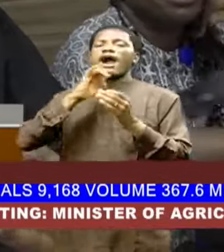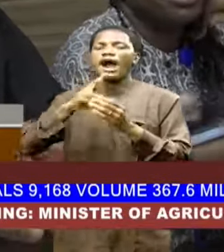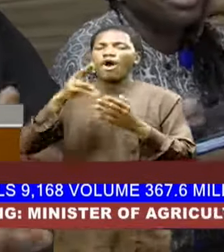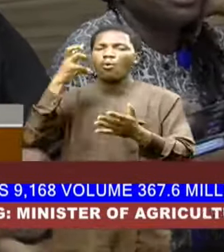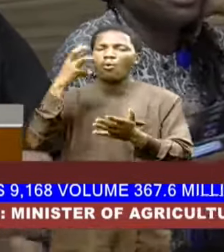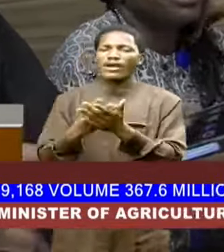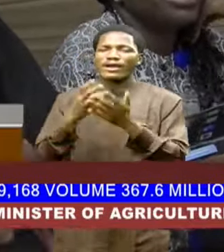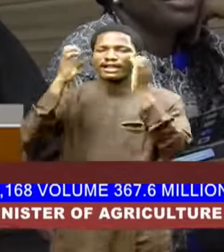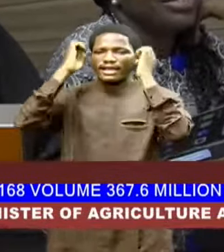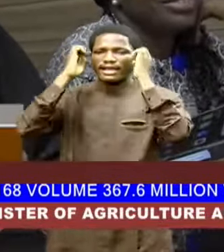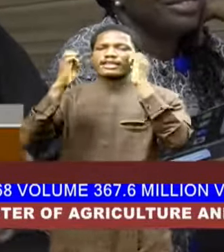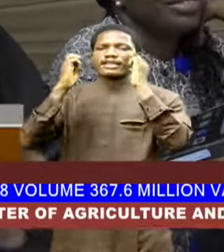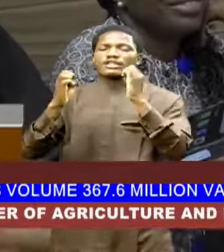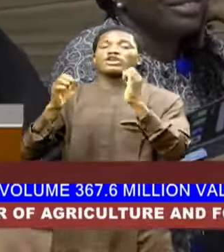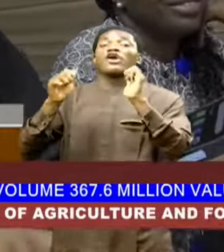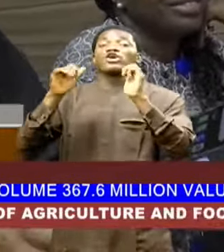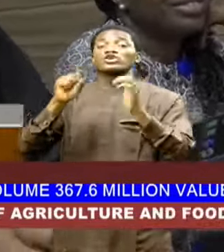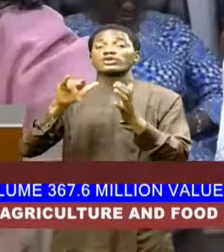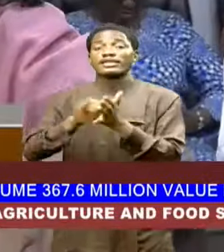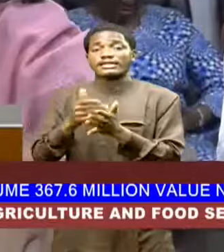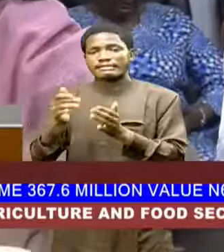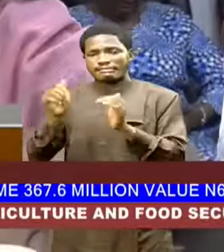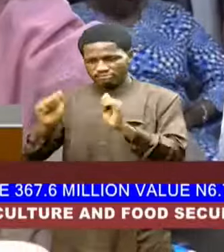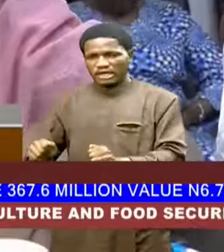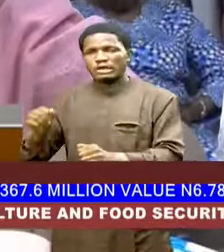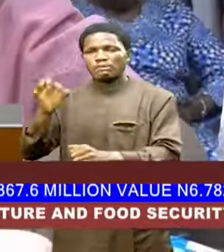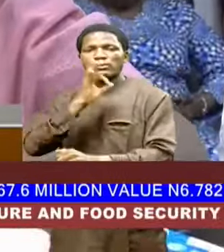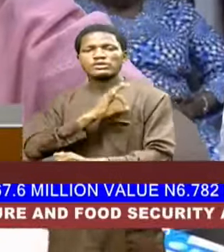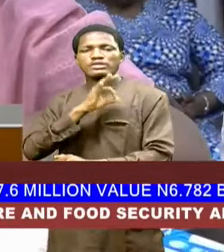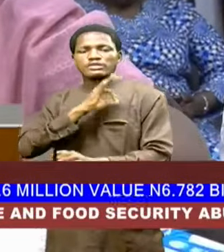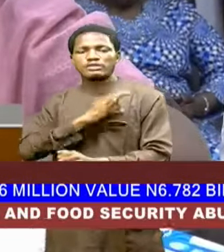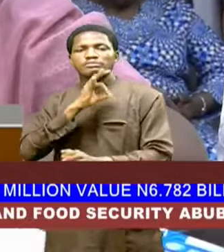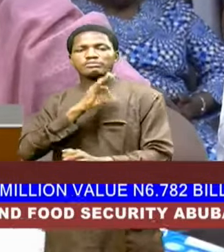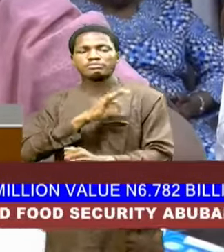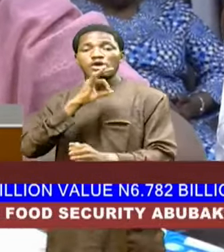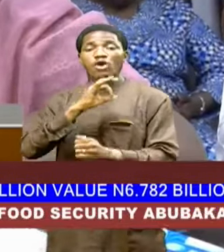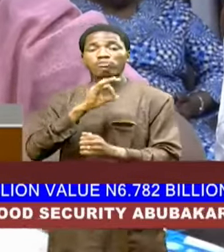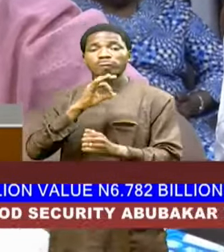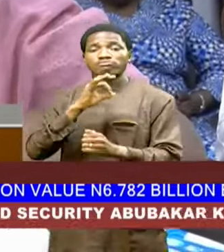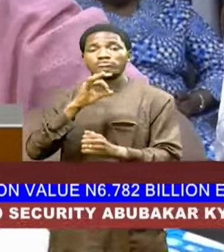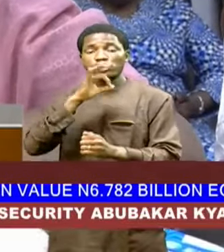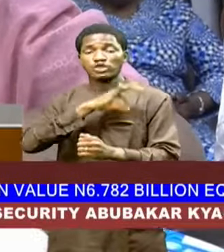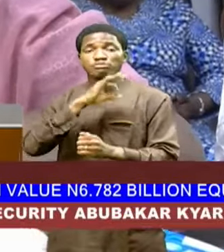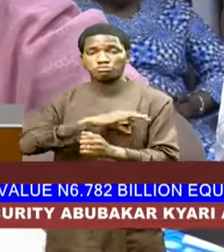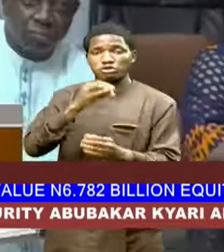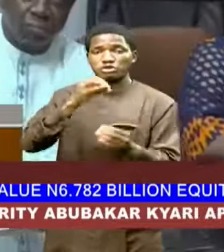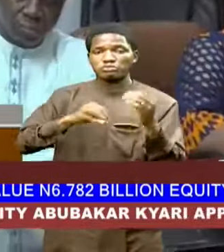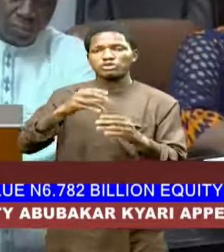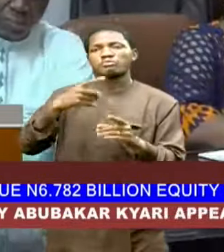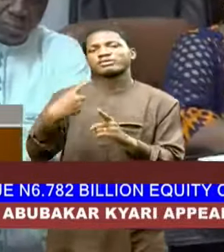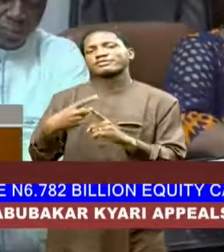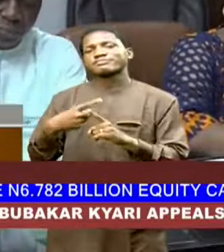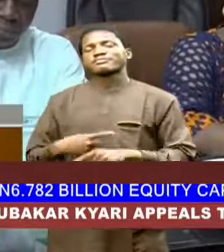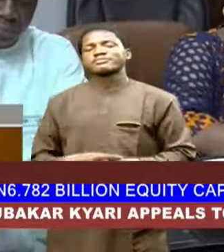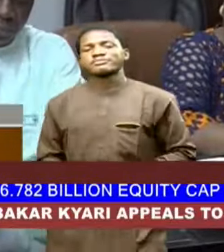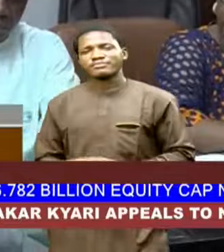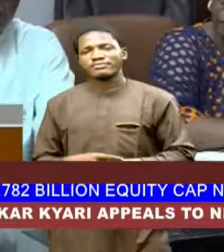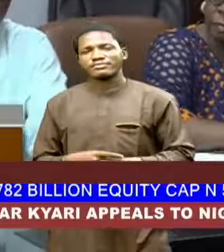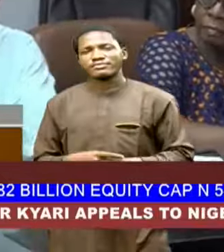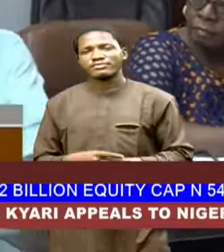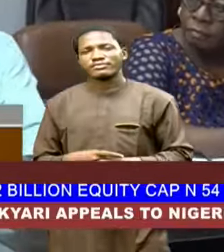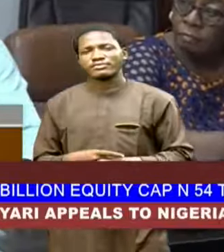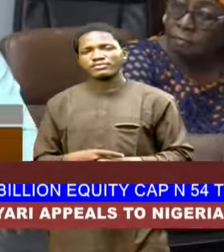positively to societal development. She appreciated the mayor for focusing on secondary school students as beneficiaries of the